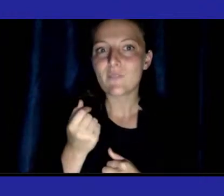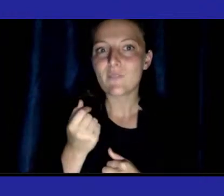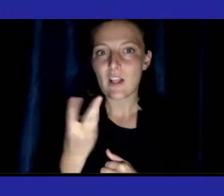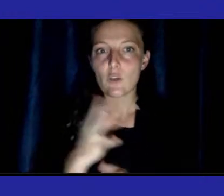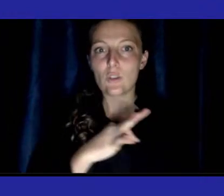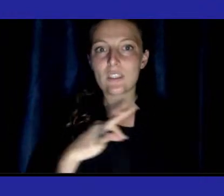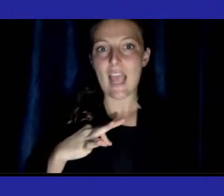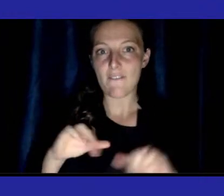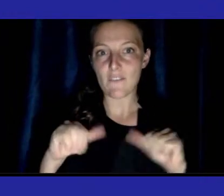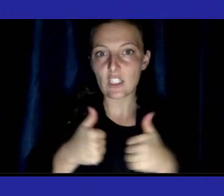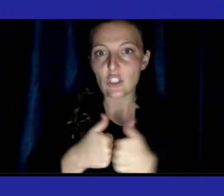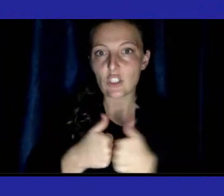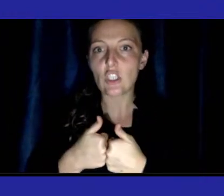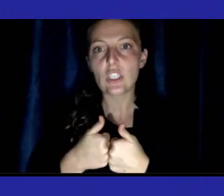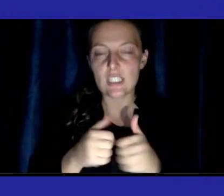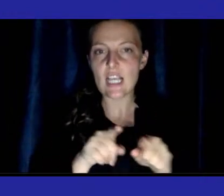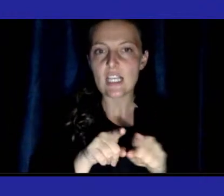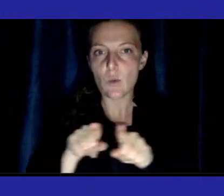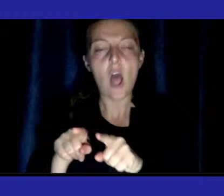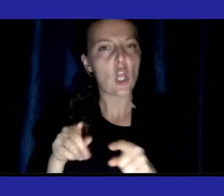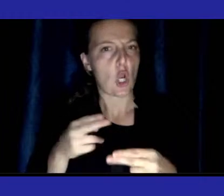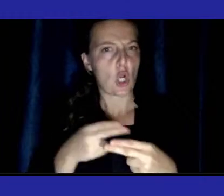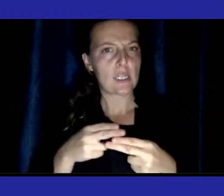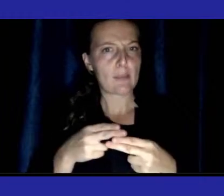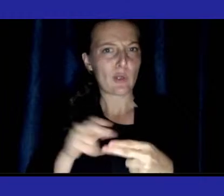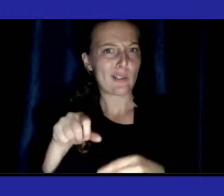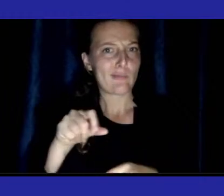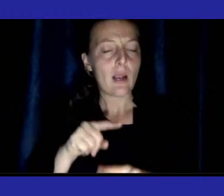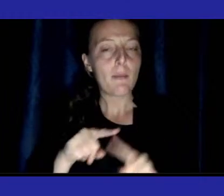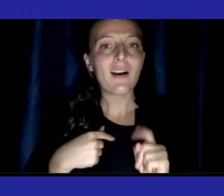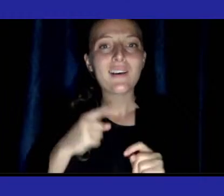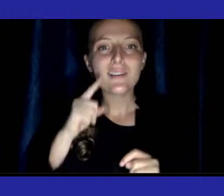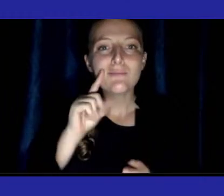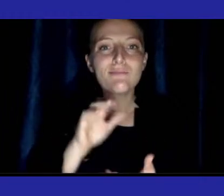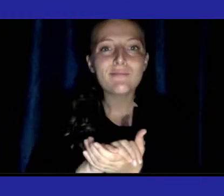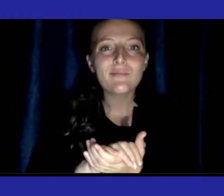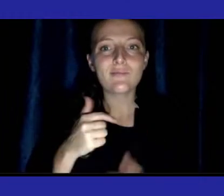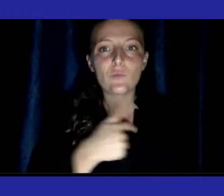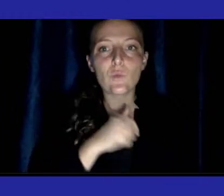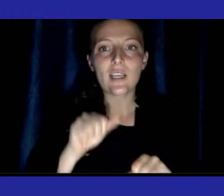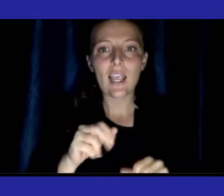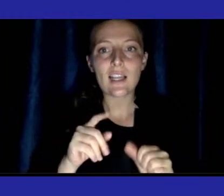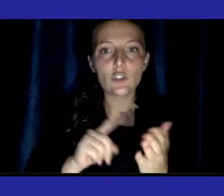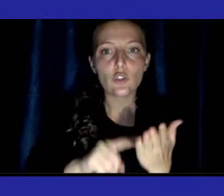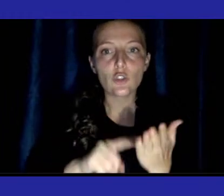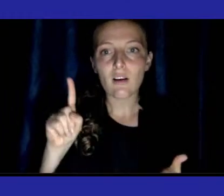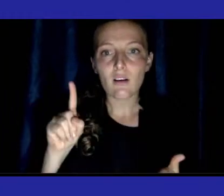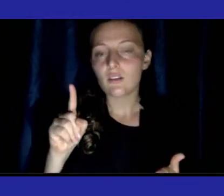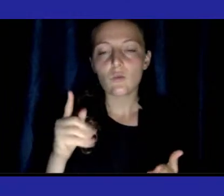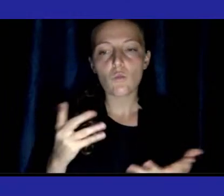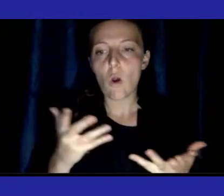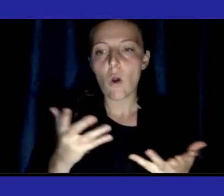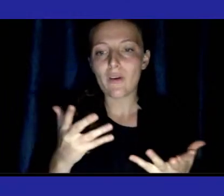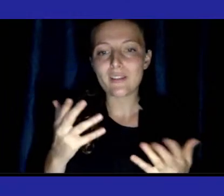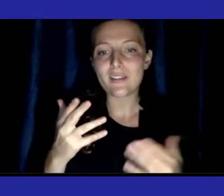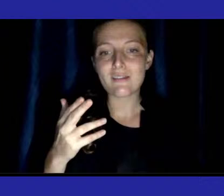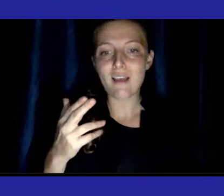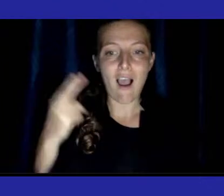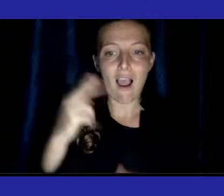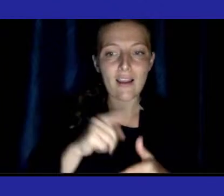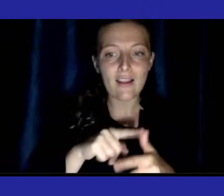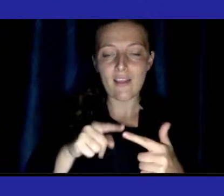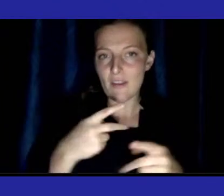but I think we can check what the high was and Okay, see also if it's worth revisiting the target, what's